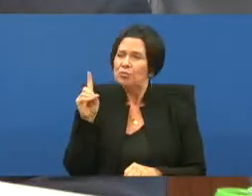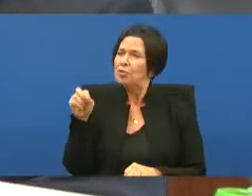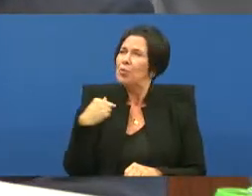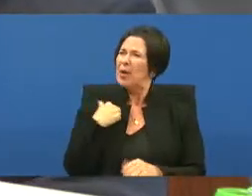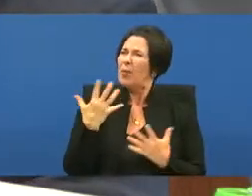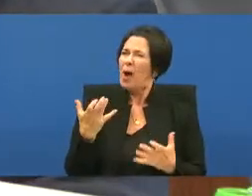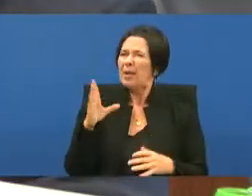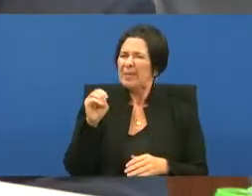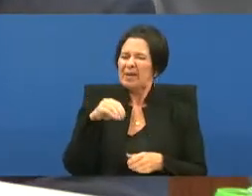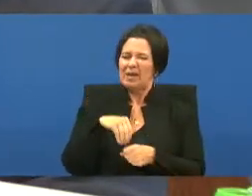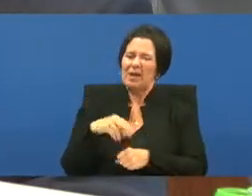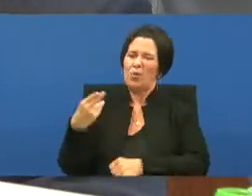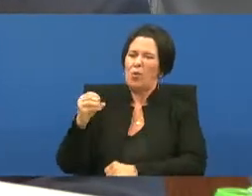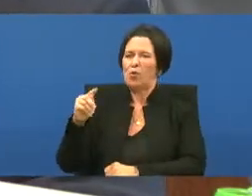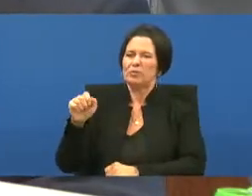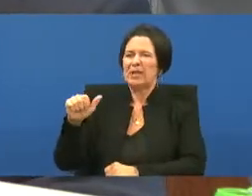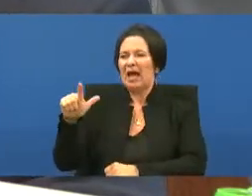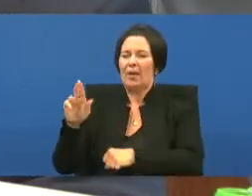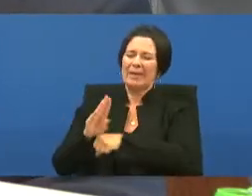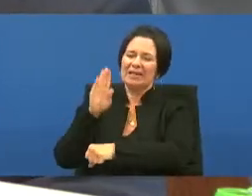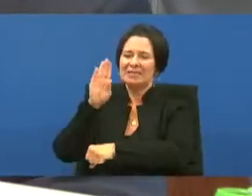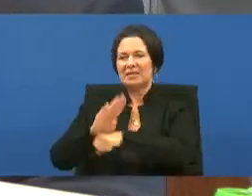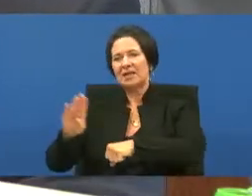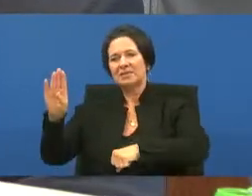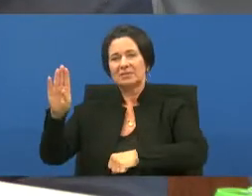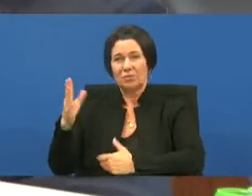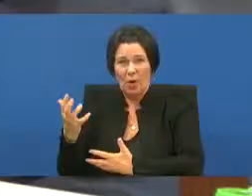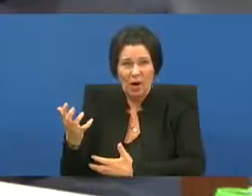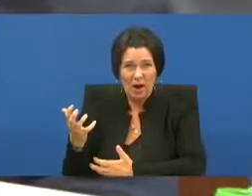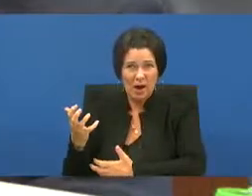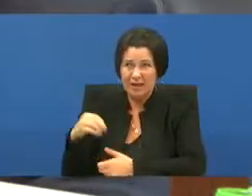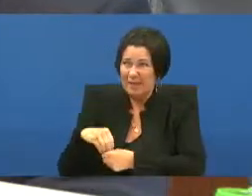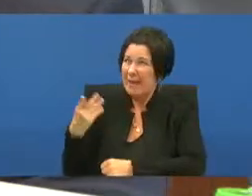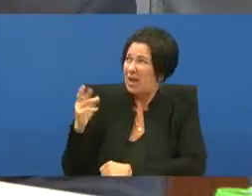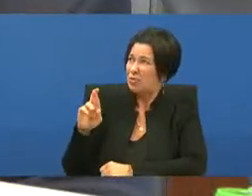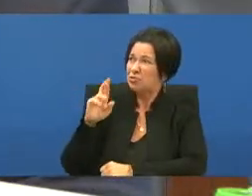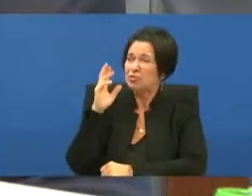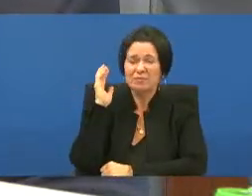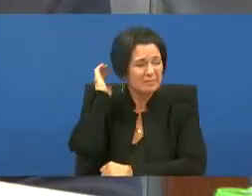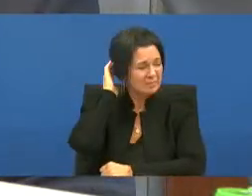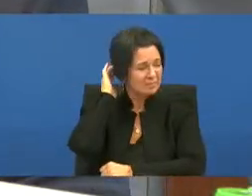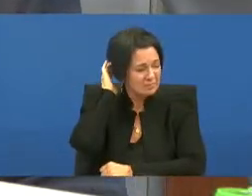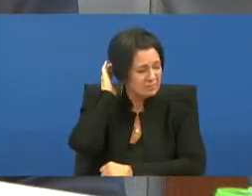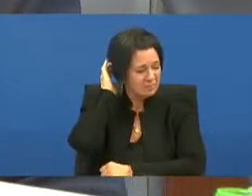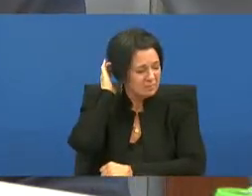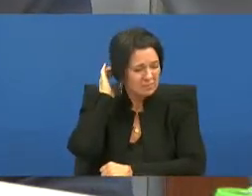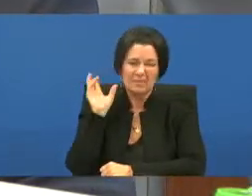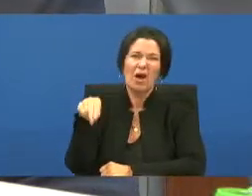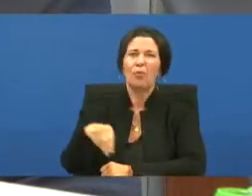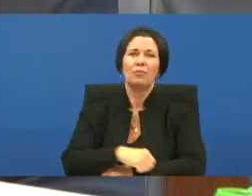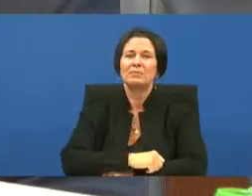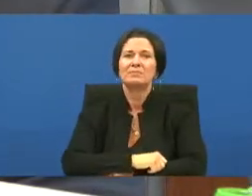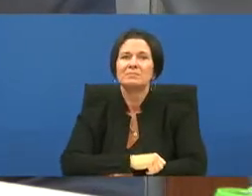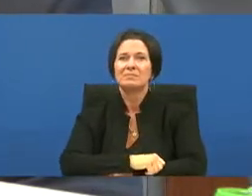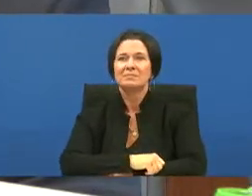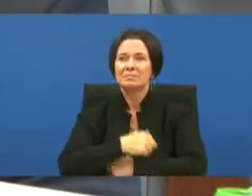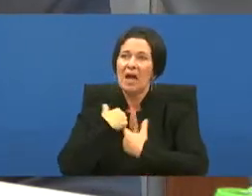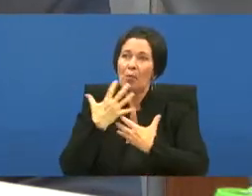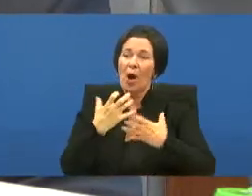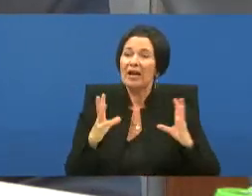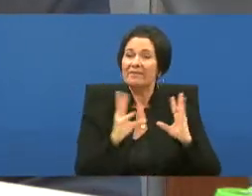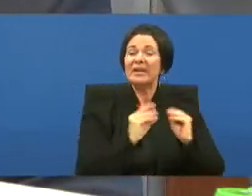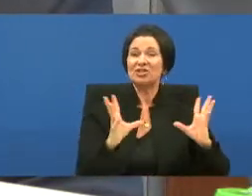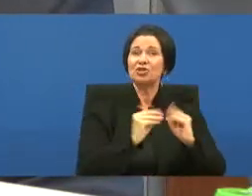hotel business in East Baton Rouge Parish? And I would argue no. We don't want to be in the hotel business. We want to be in the convention